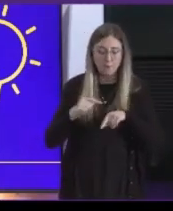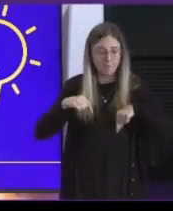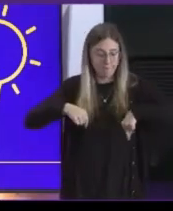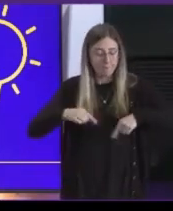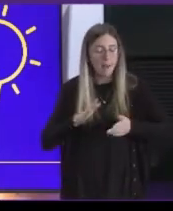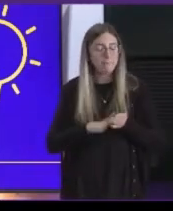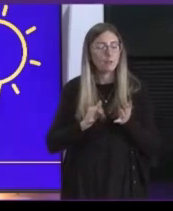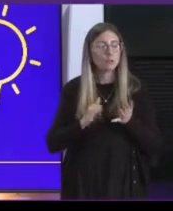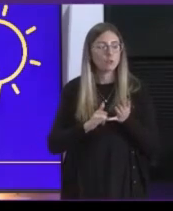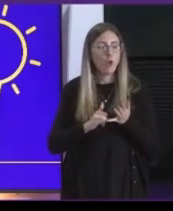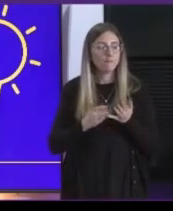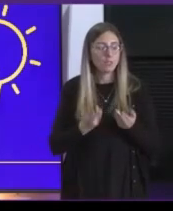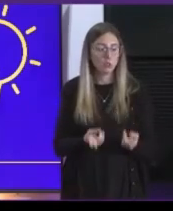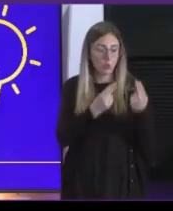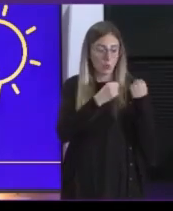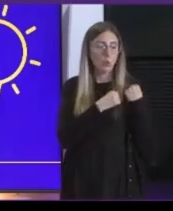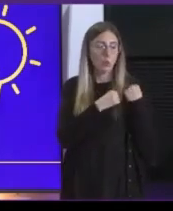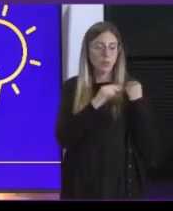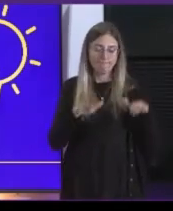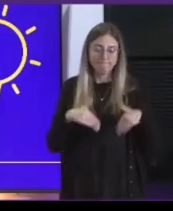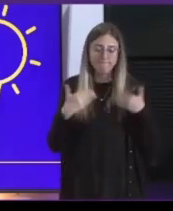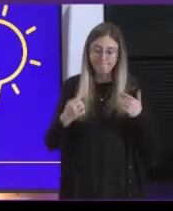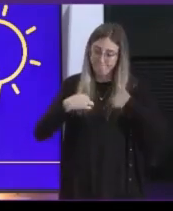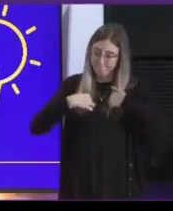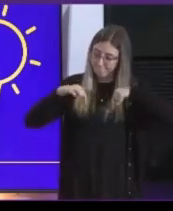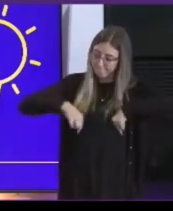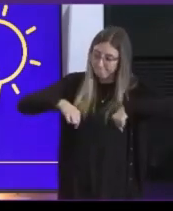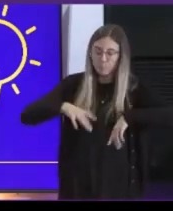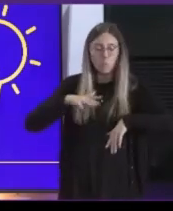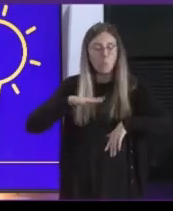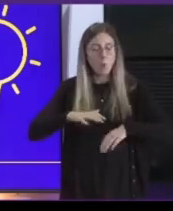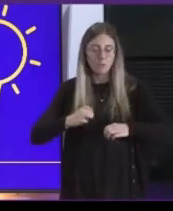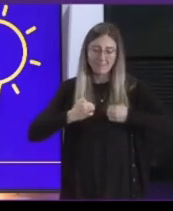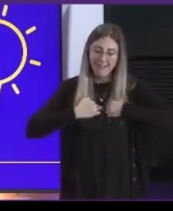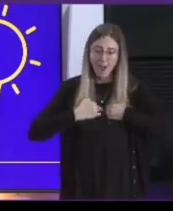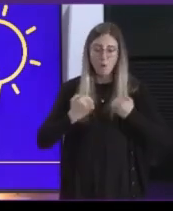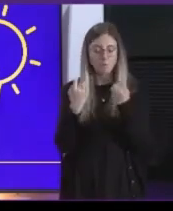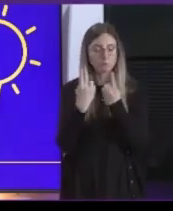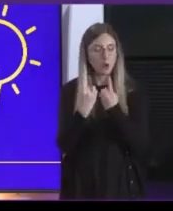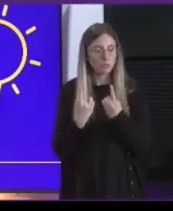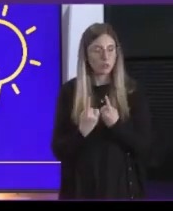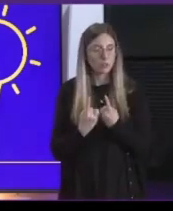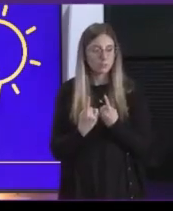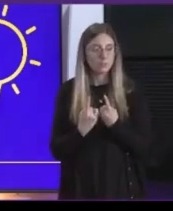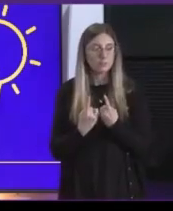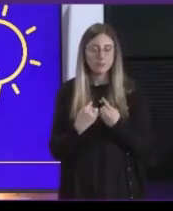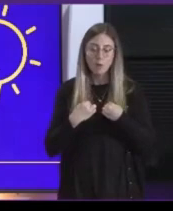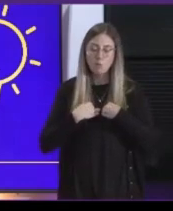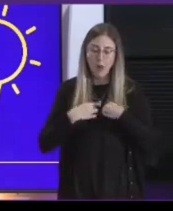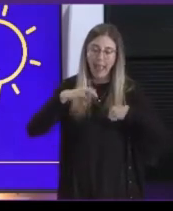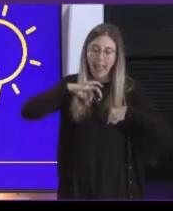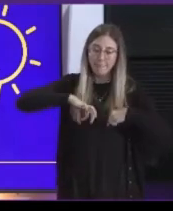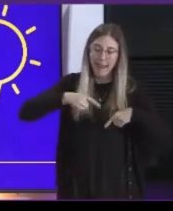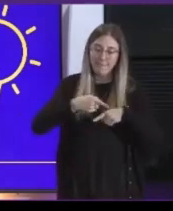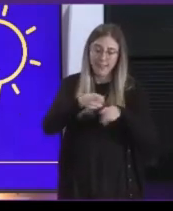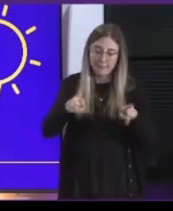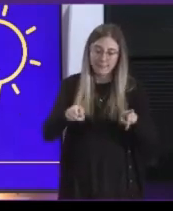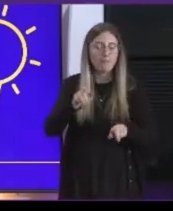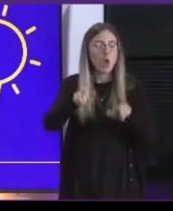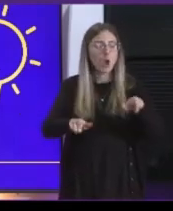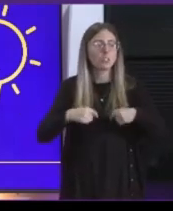Microsoft to take that higher bar and say, this is how we want our products to show up, because it truly does benefit our customers.